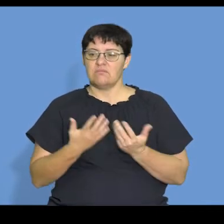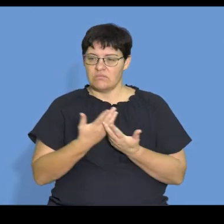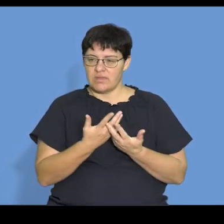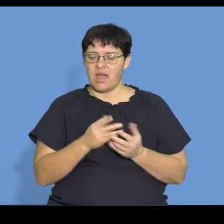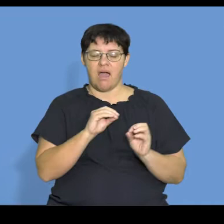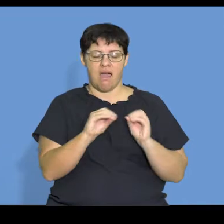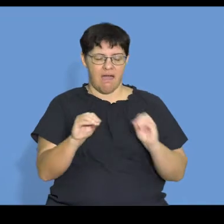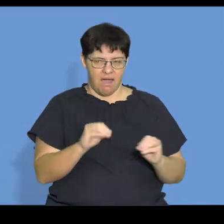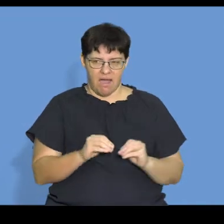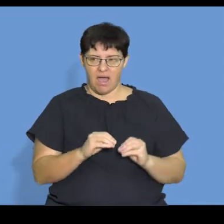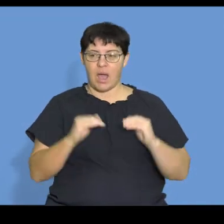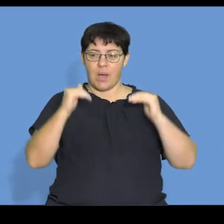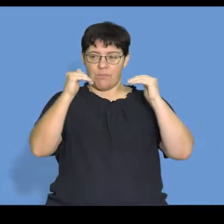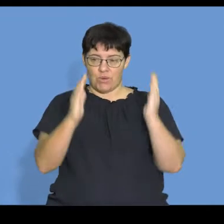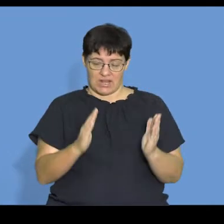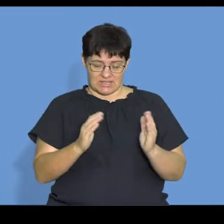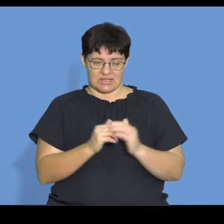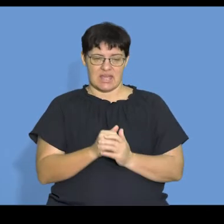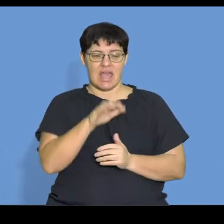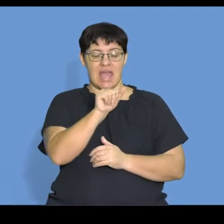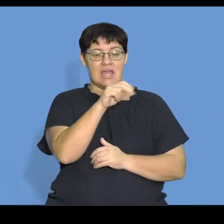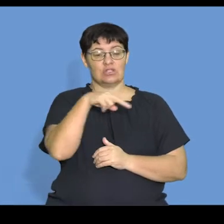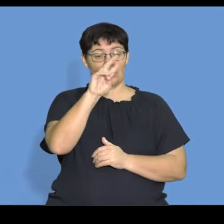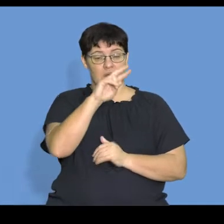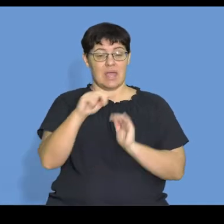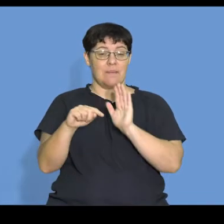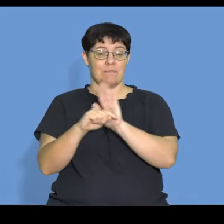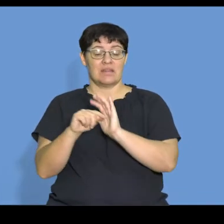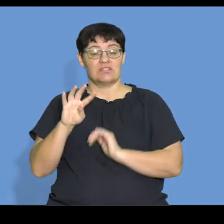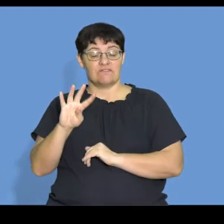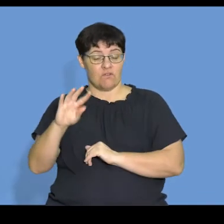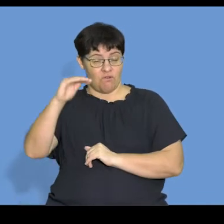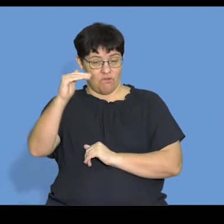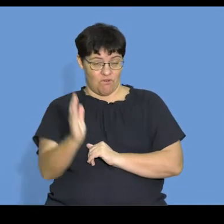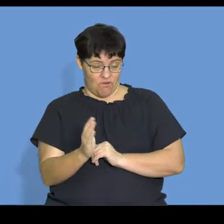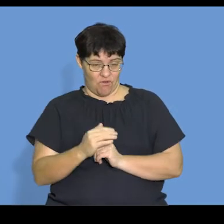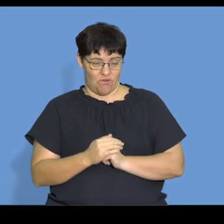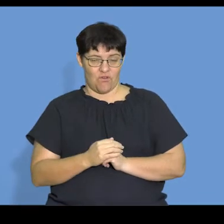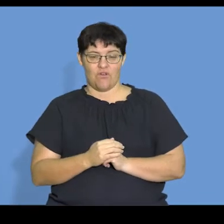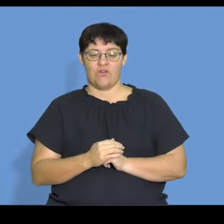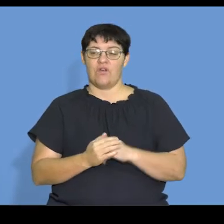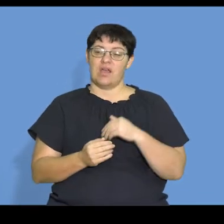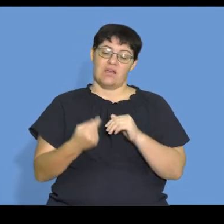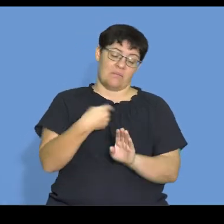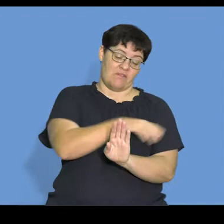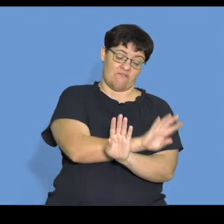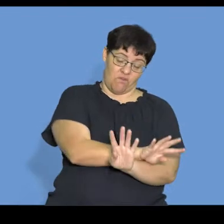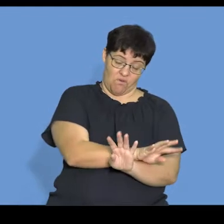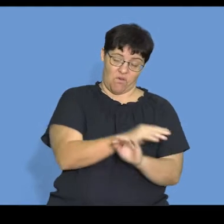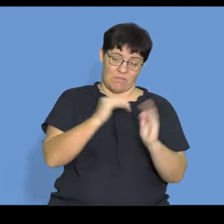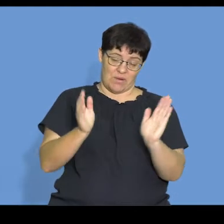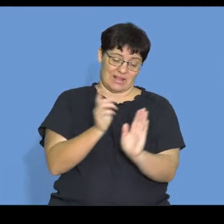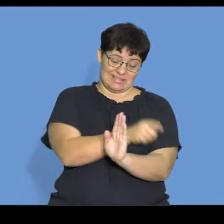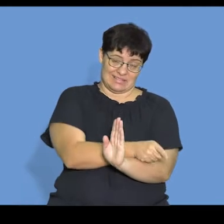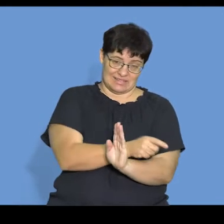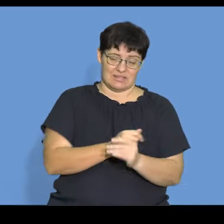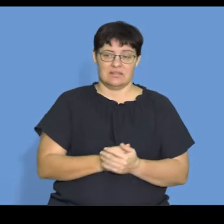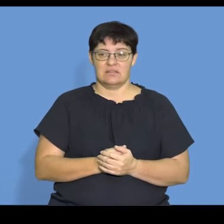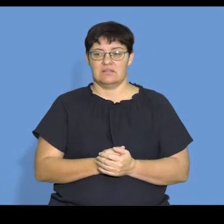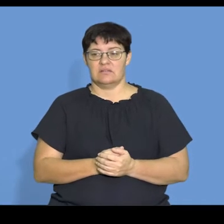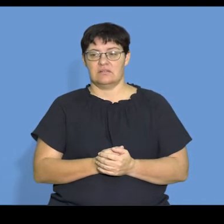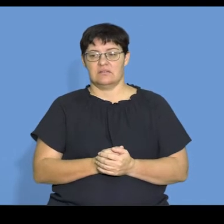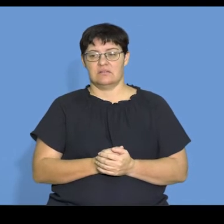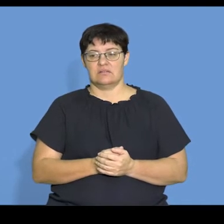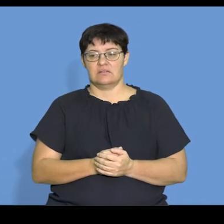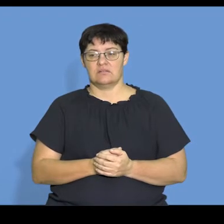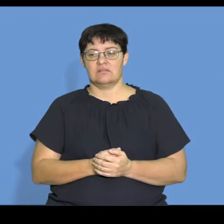the brackets there will have a squared minus 4. Outside the bracket I will have -4. Now, one thing that